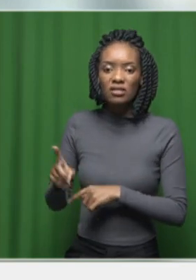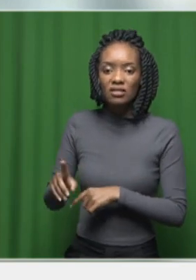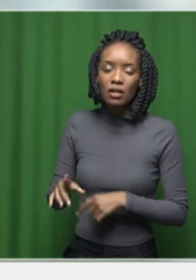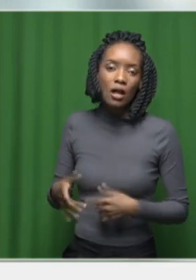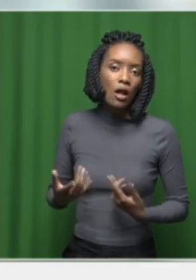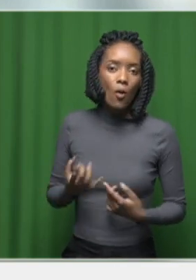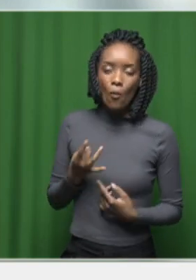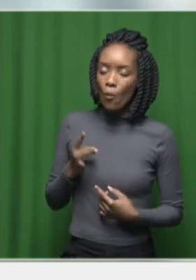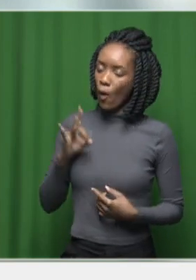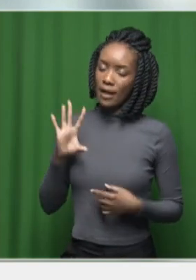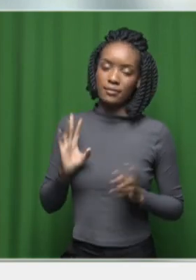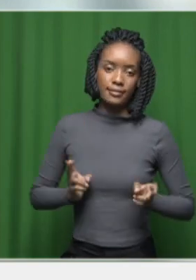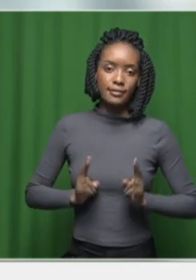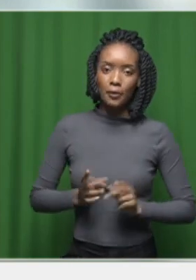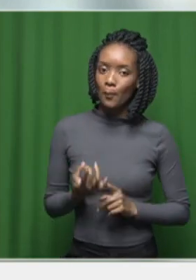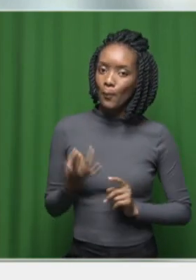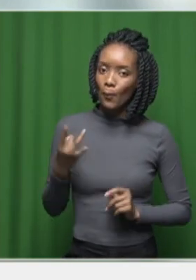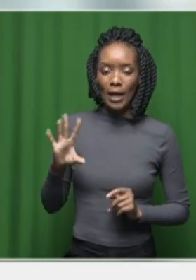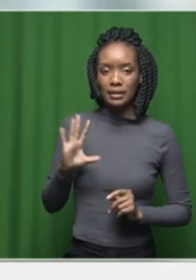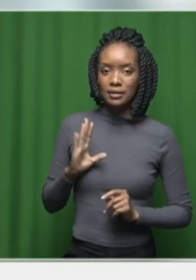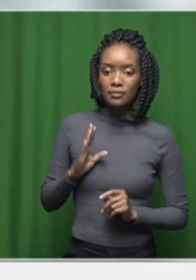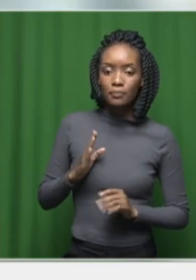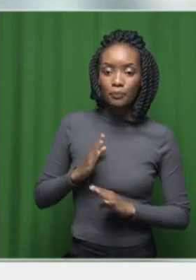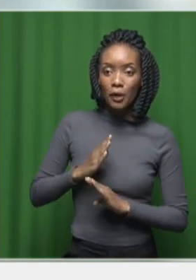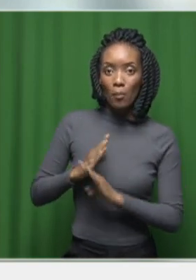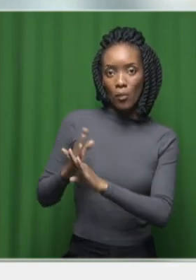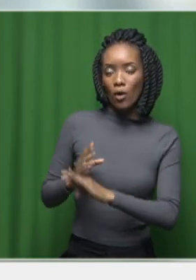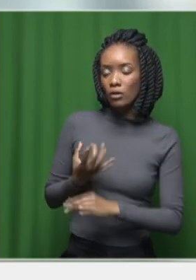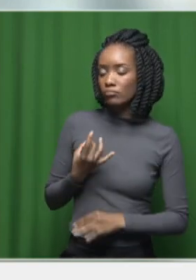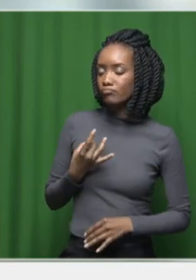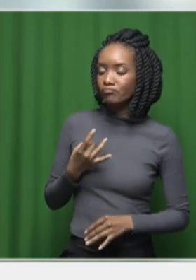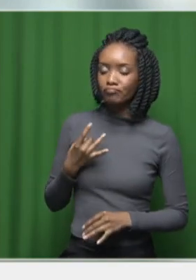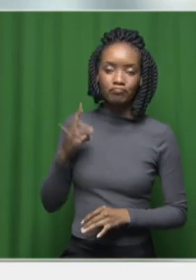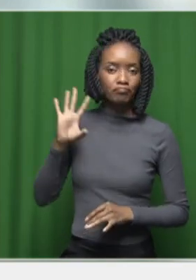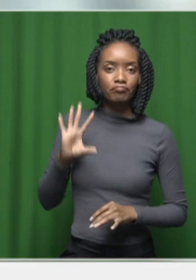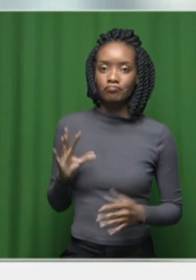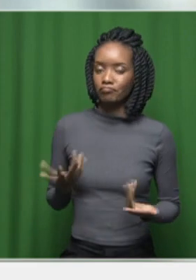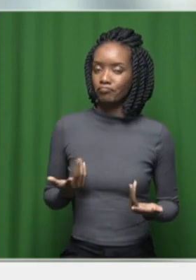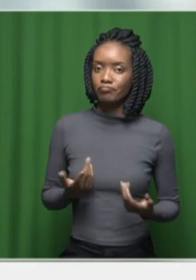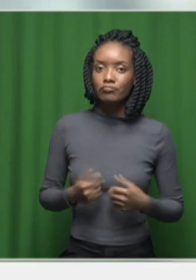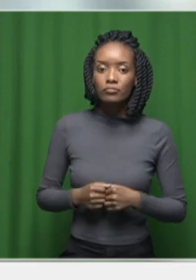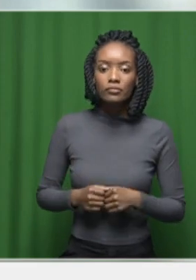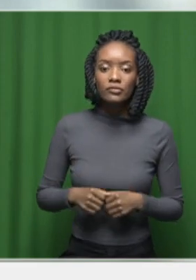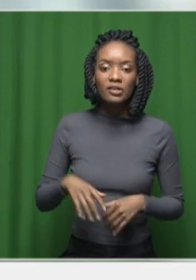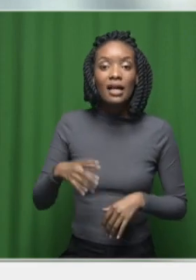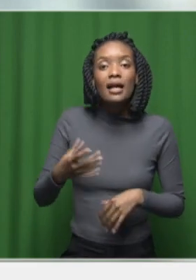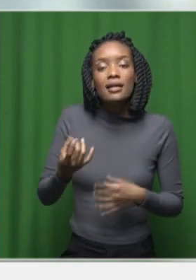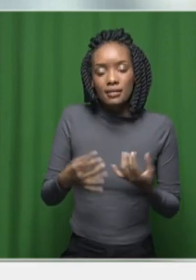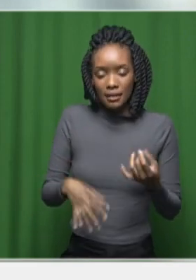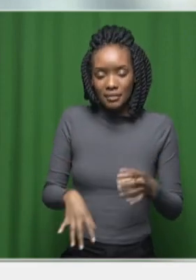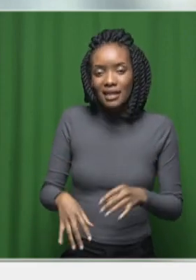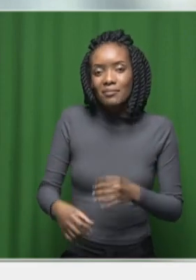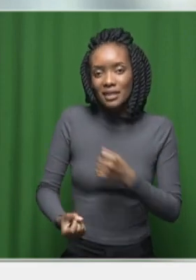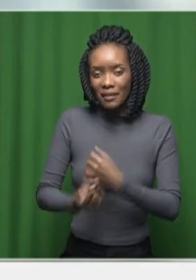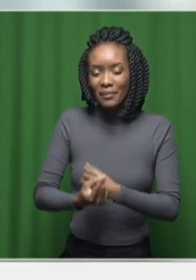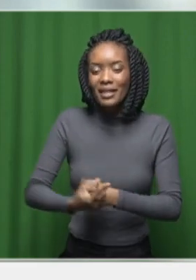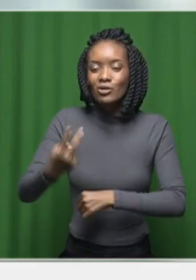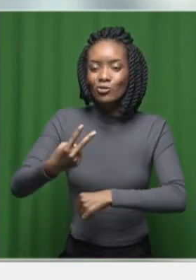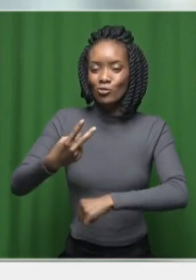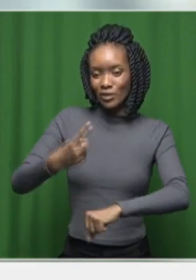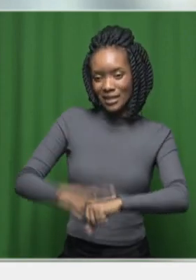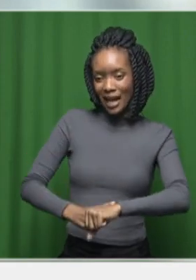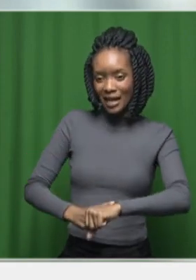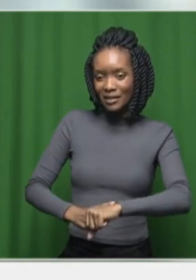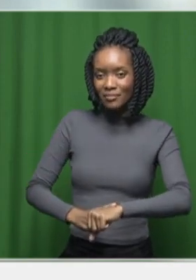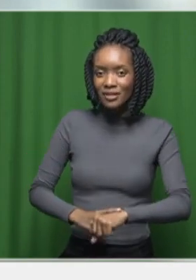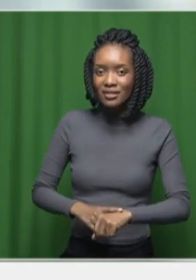life immunity. In rare cases, you may get a second episode of mumps. It's quite difficult to know